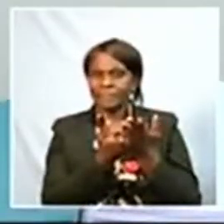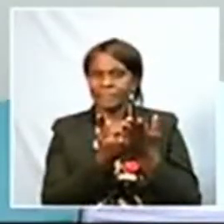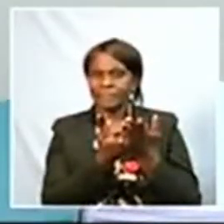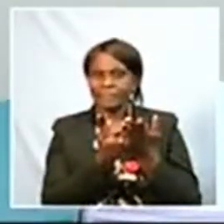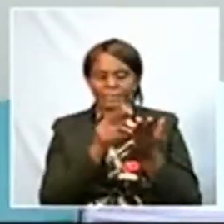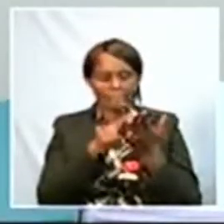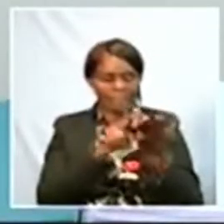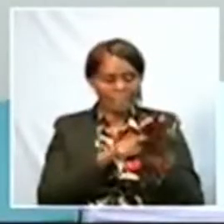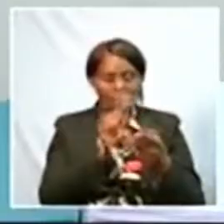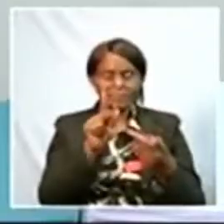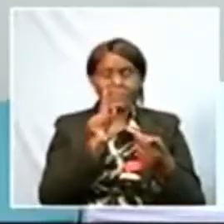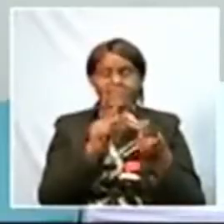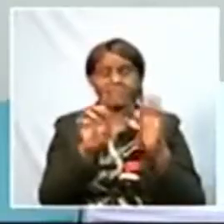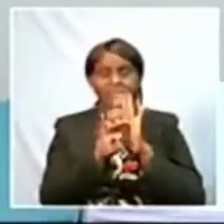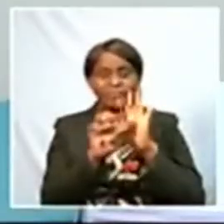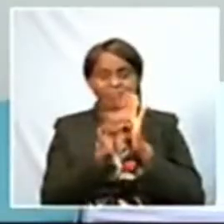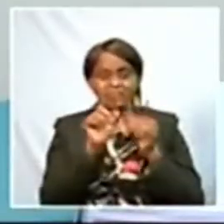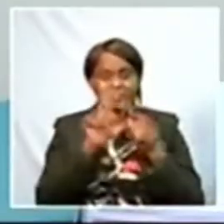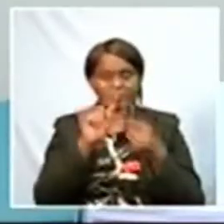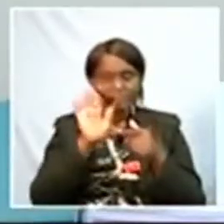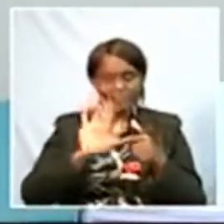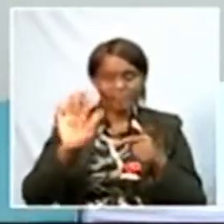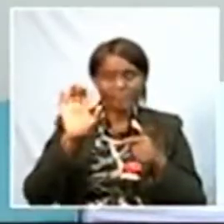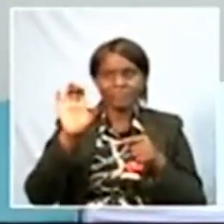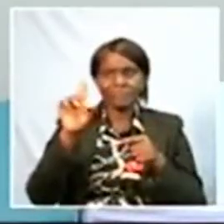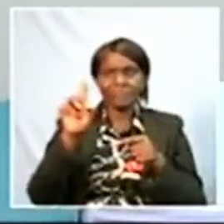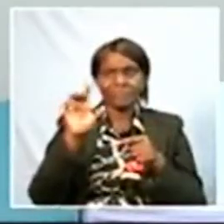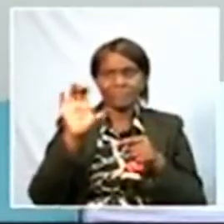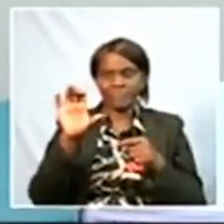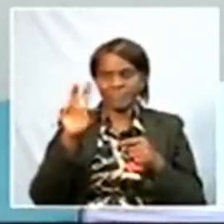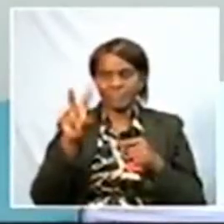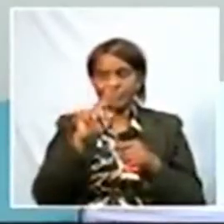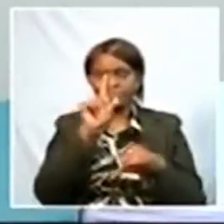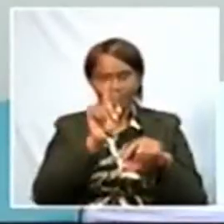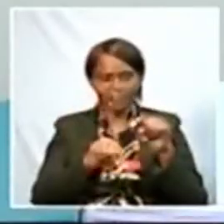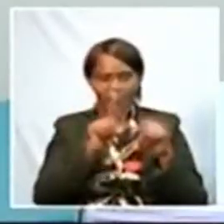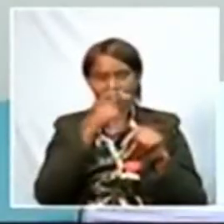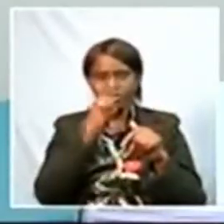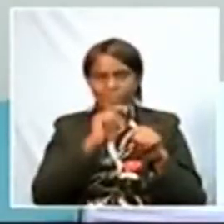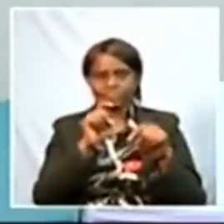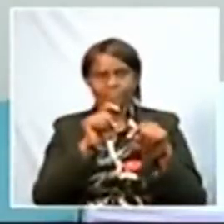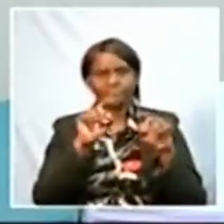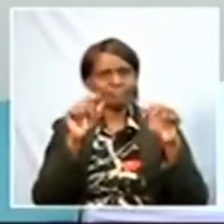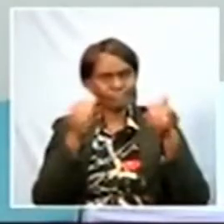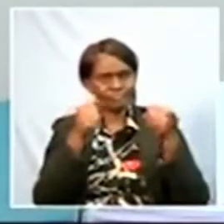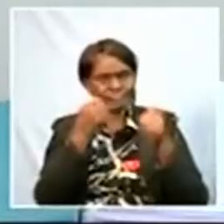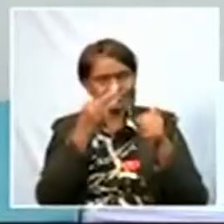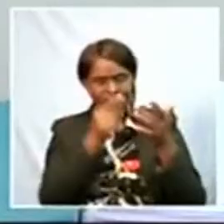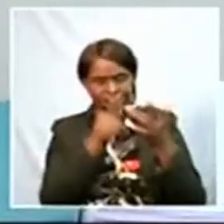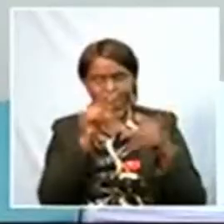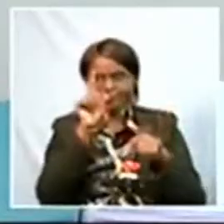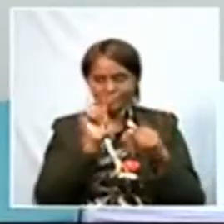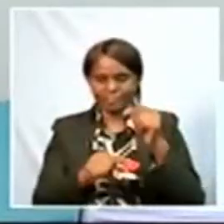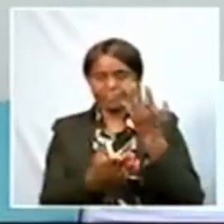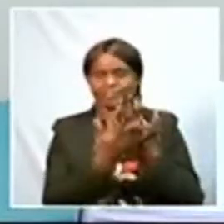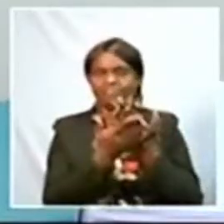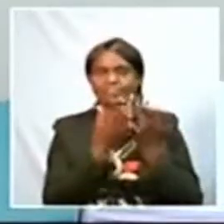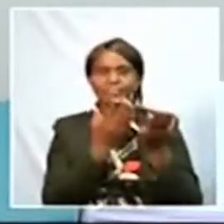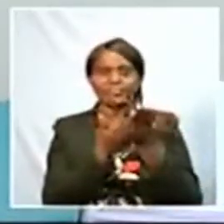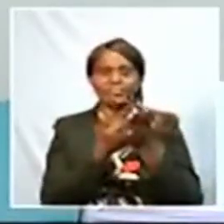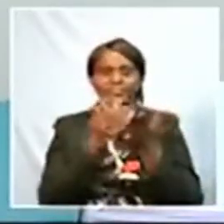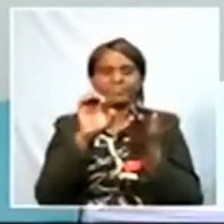a record like this one to your CV. You can't. You must be aware of that. You can't attach this